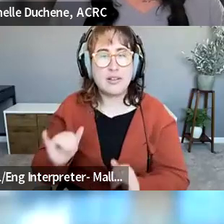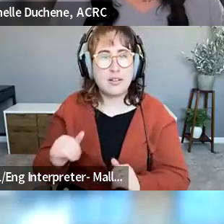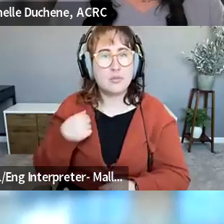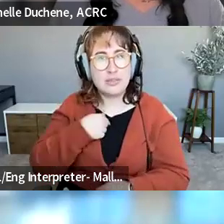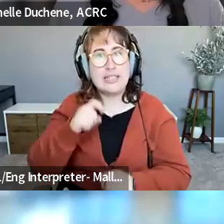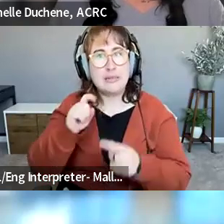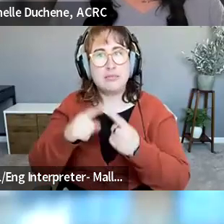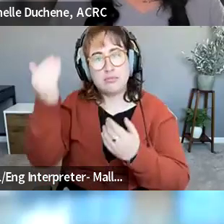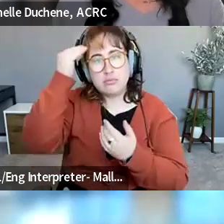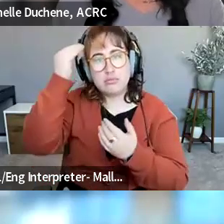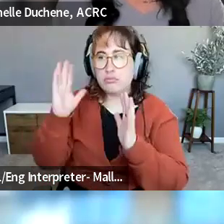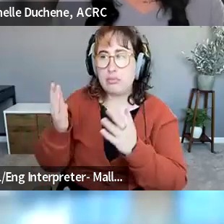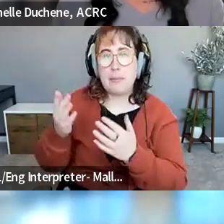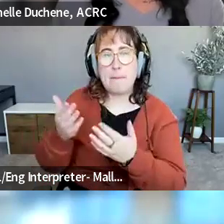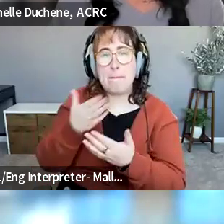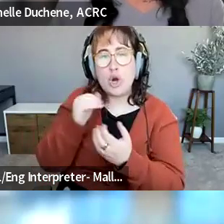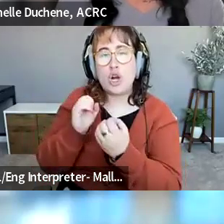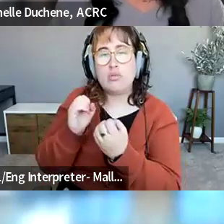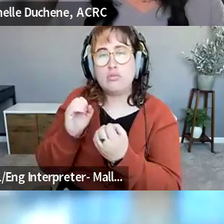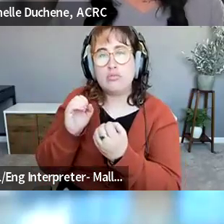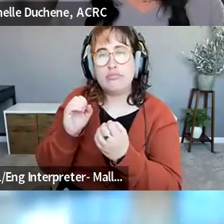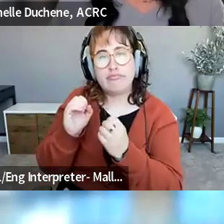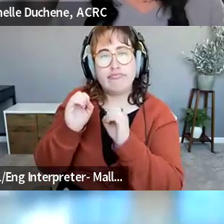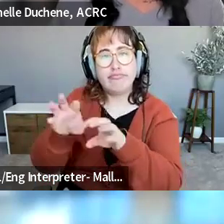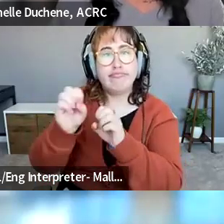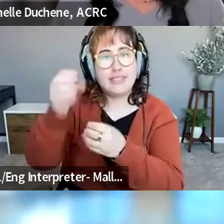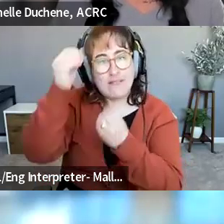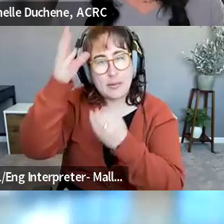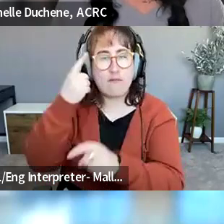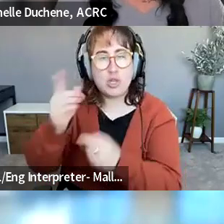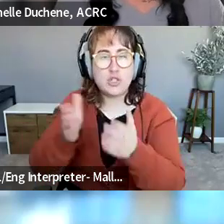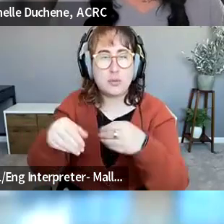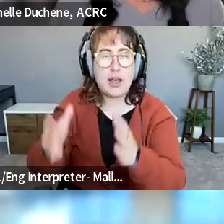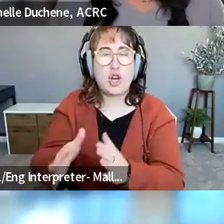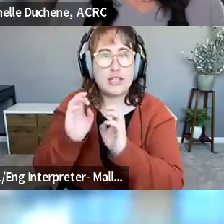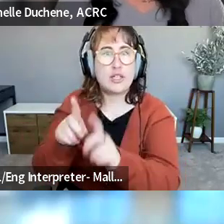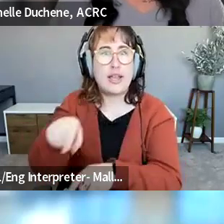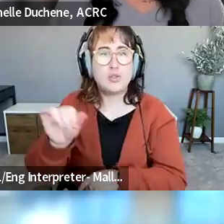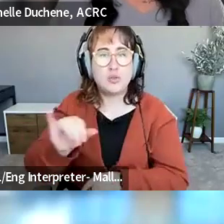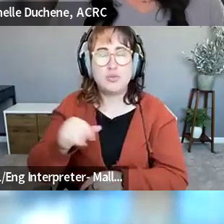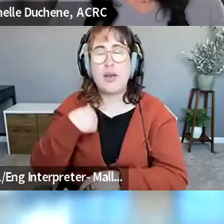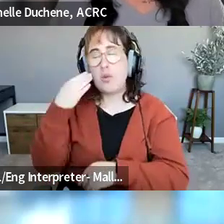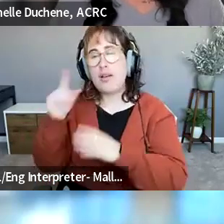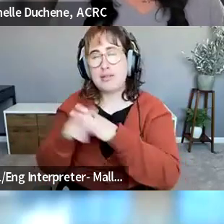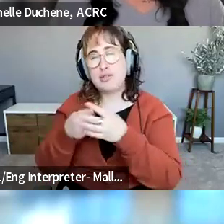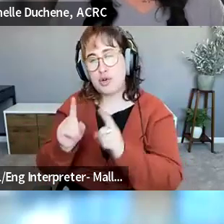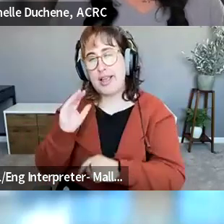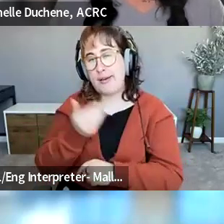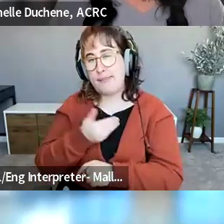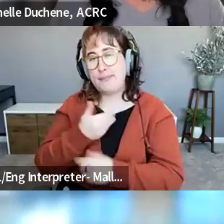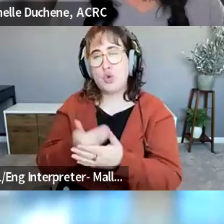of educating service providers as well so that they are fully aware of it. So I know it does come up during our